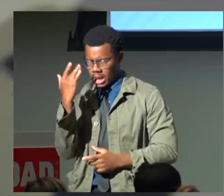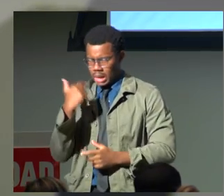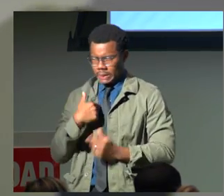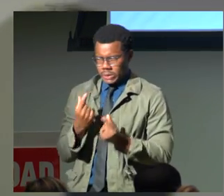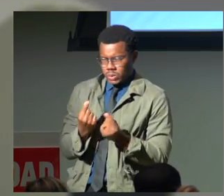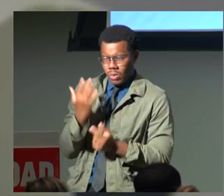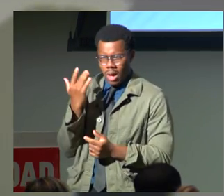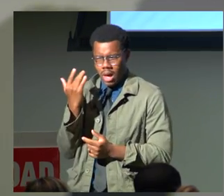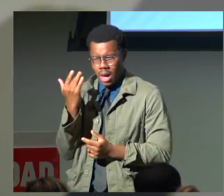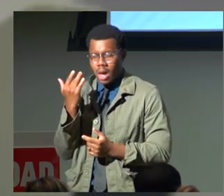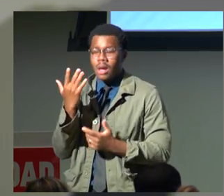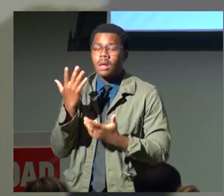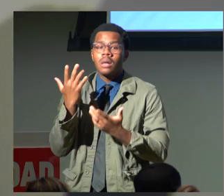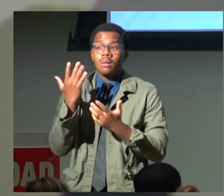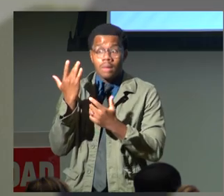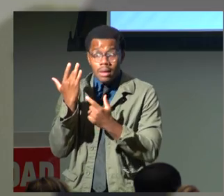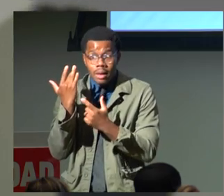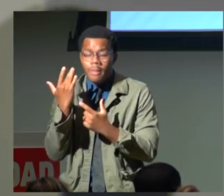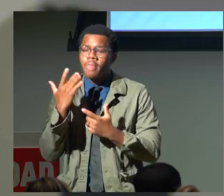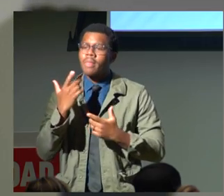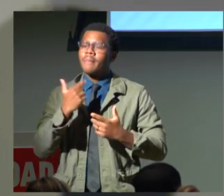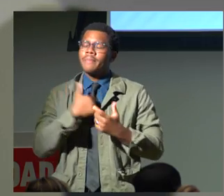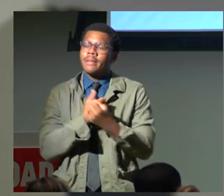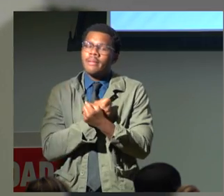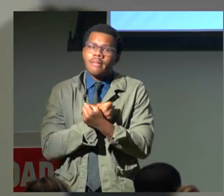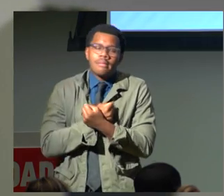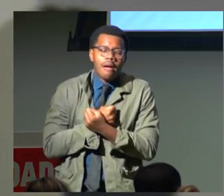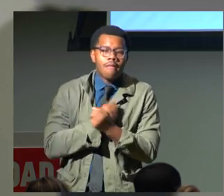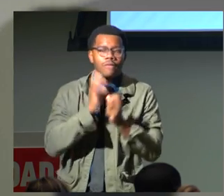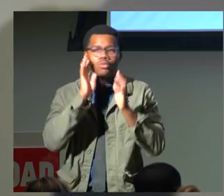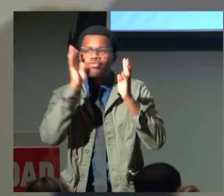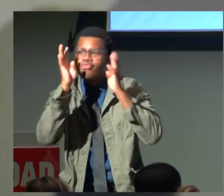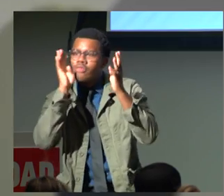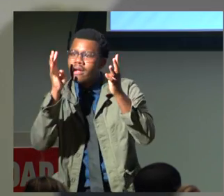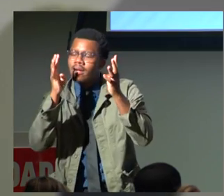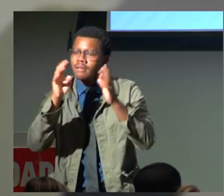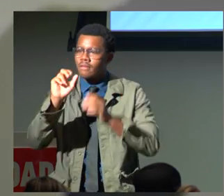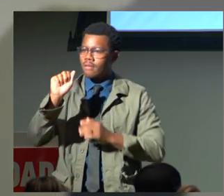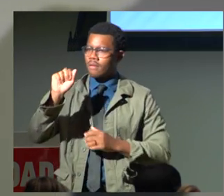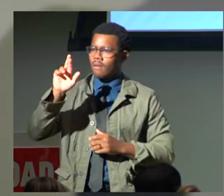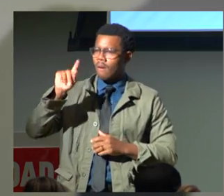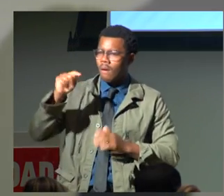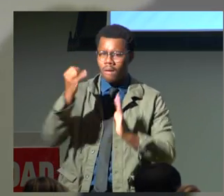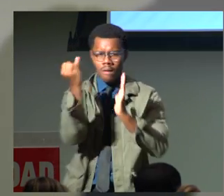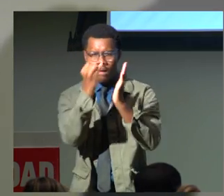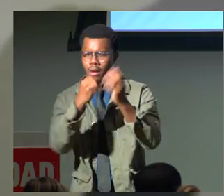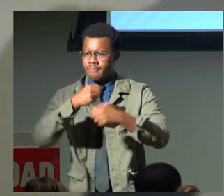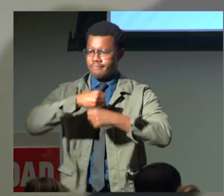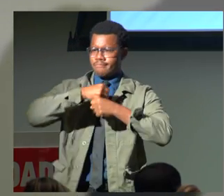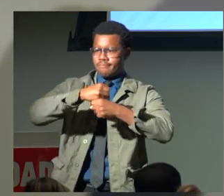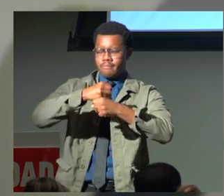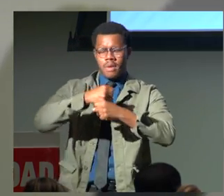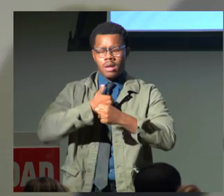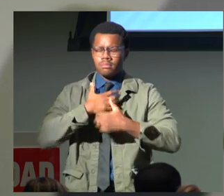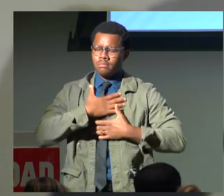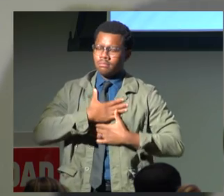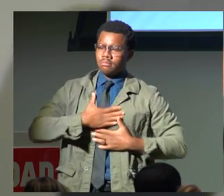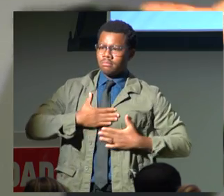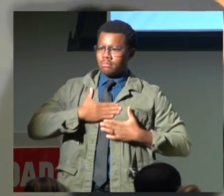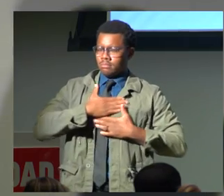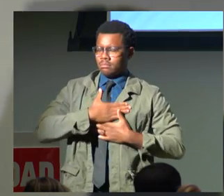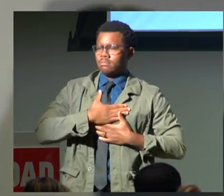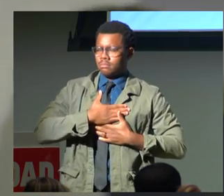the pure love of creating and making art. And also in